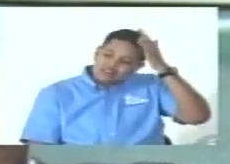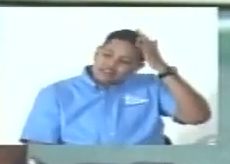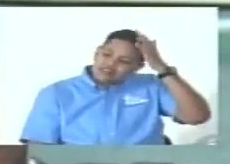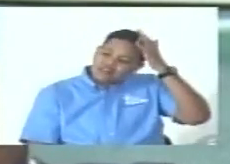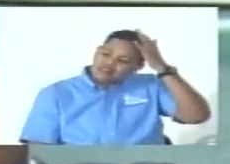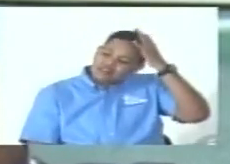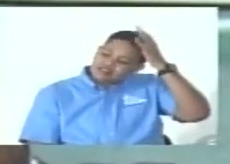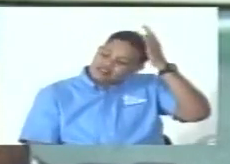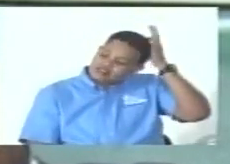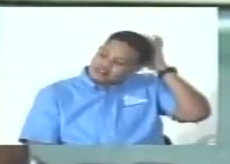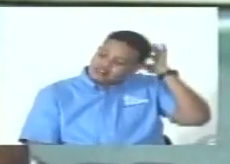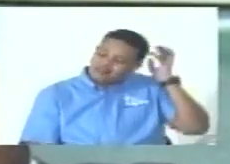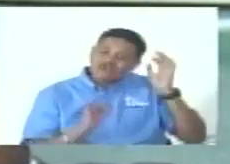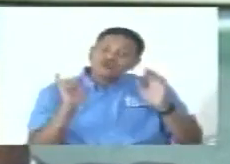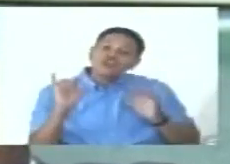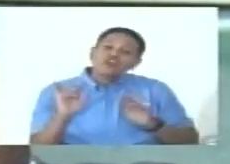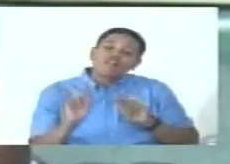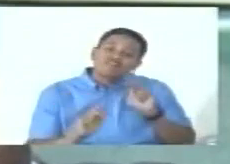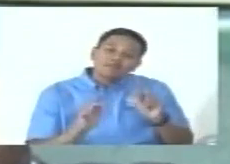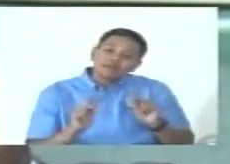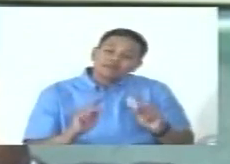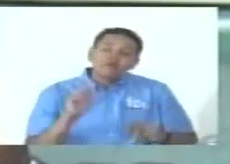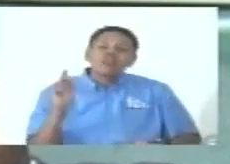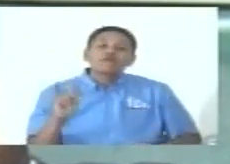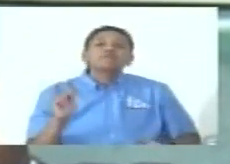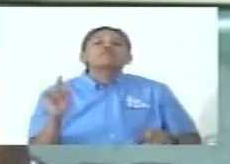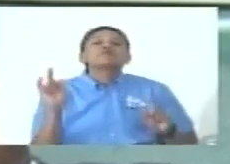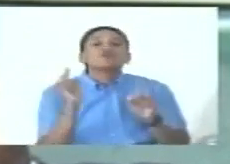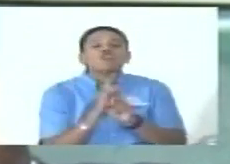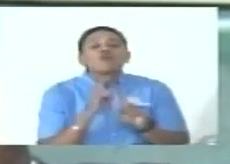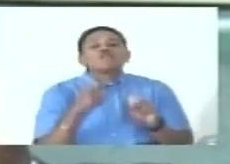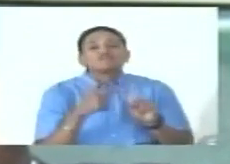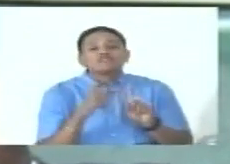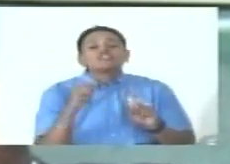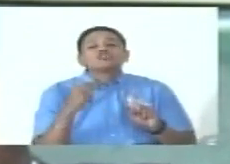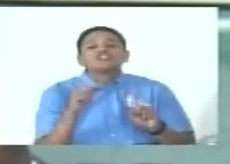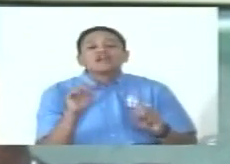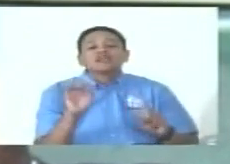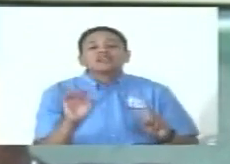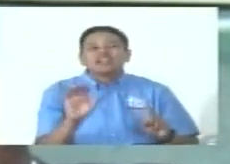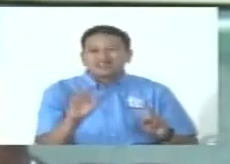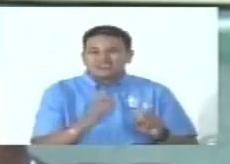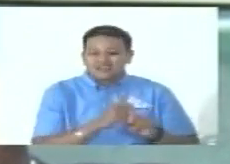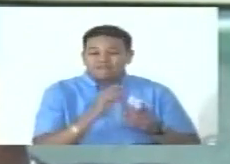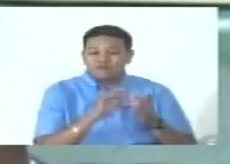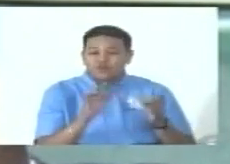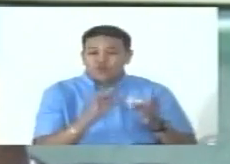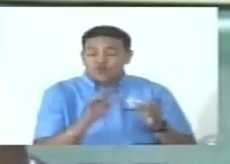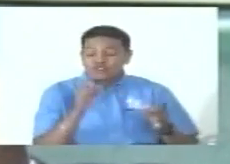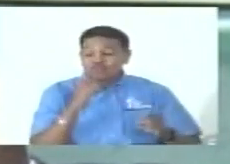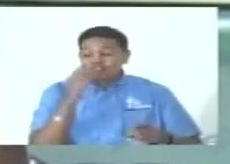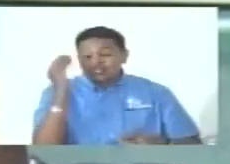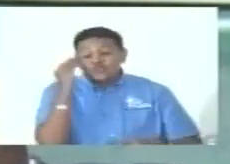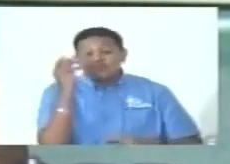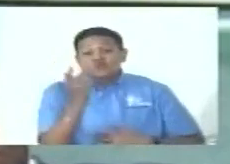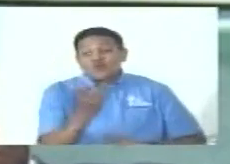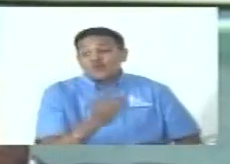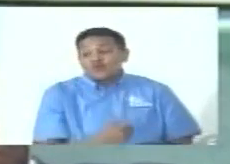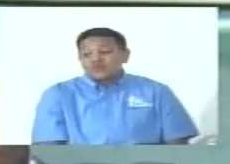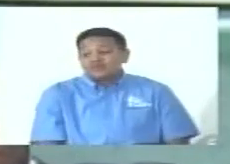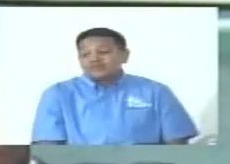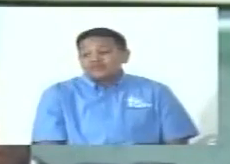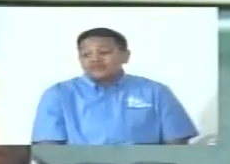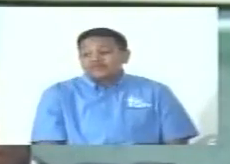She loved the people and the people loved her. The story is told that